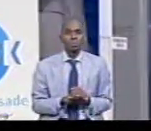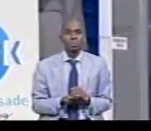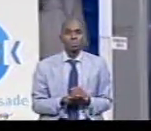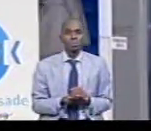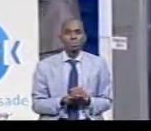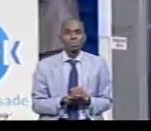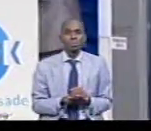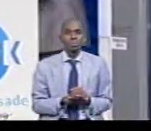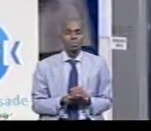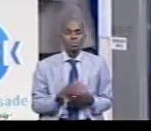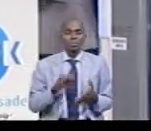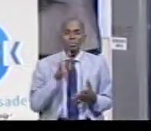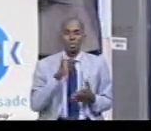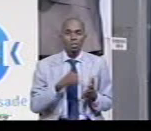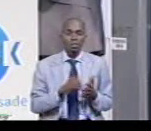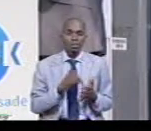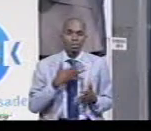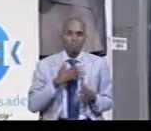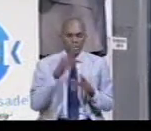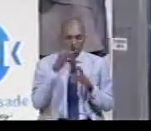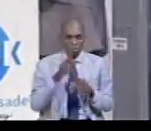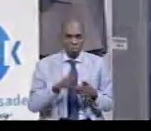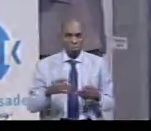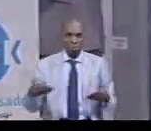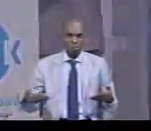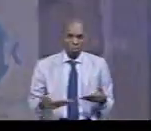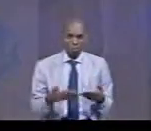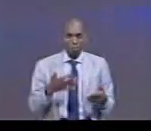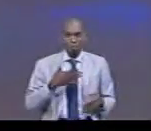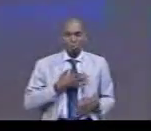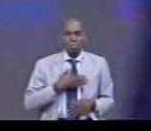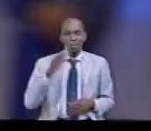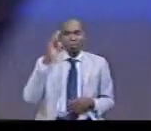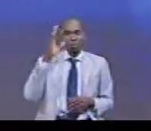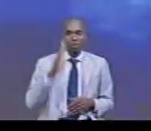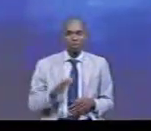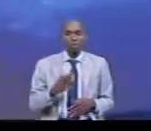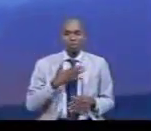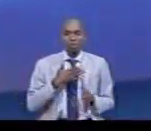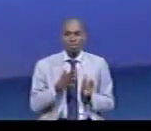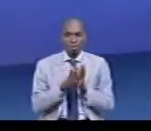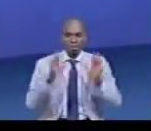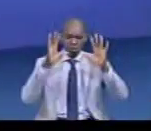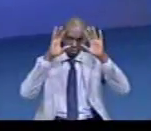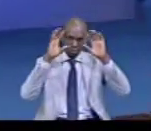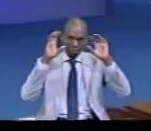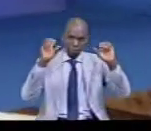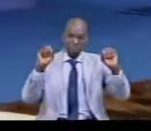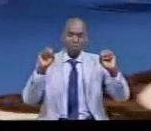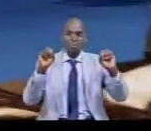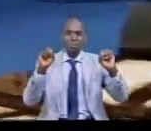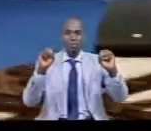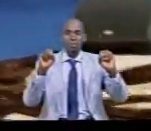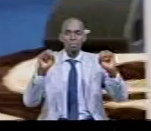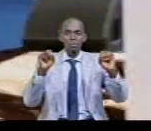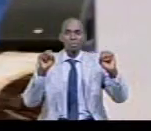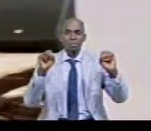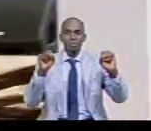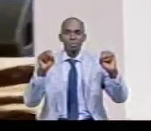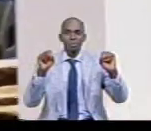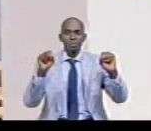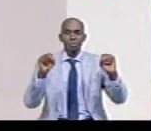It's my honor to invite my pastor, my general superintendent,